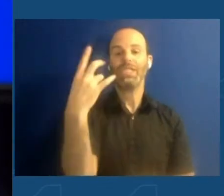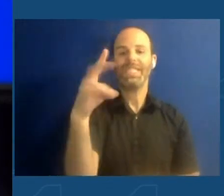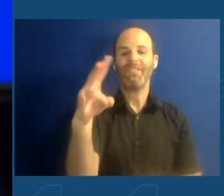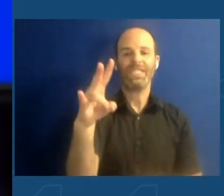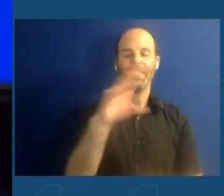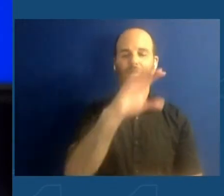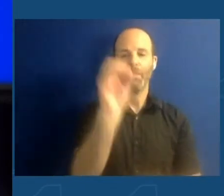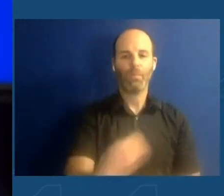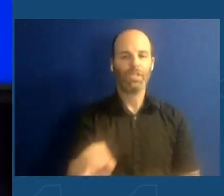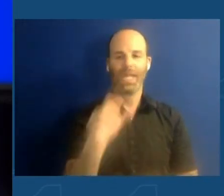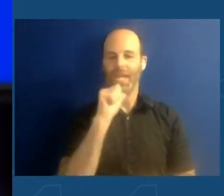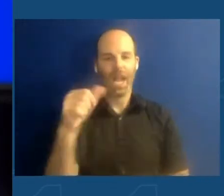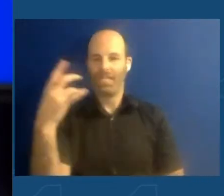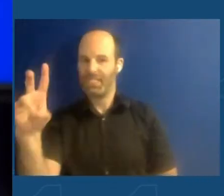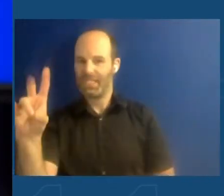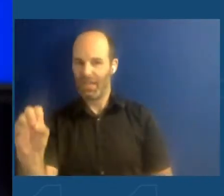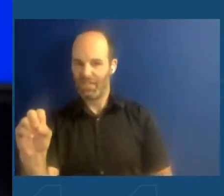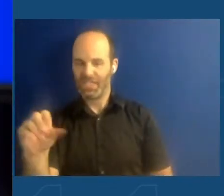people with